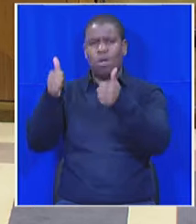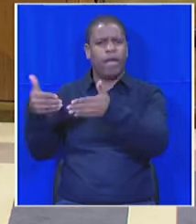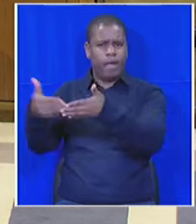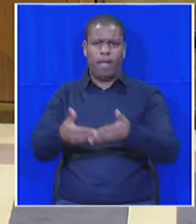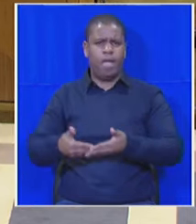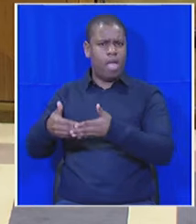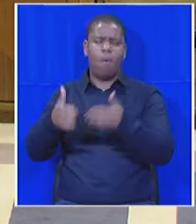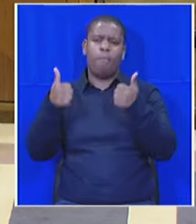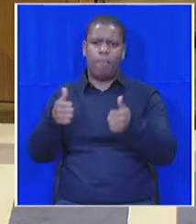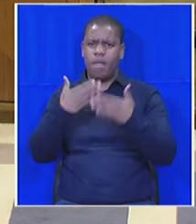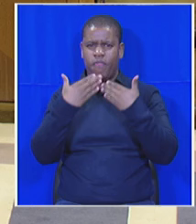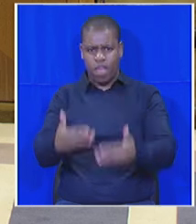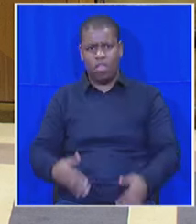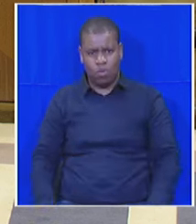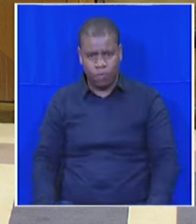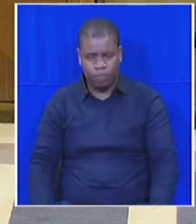is up.